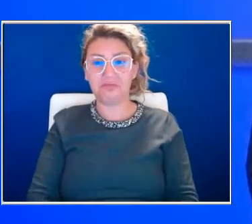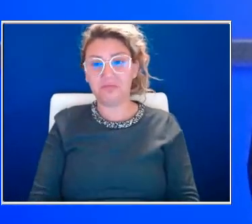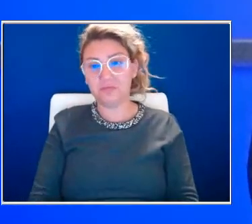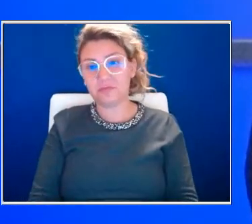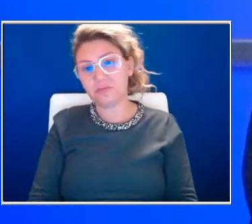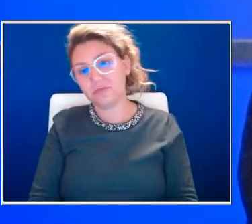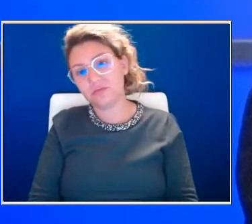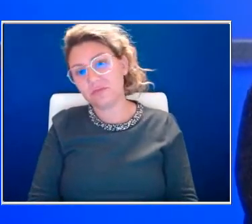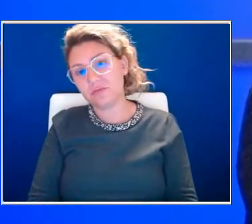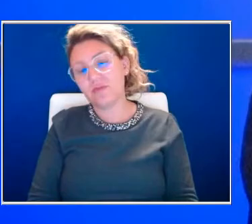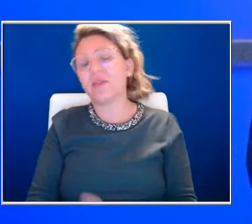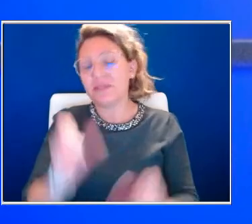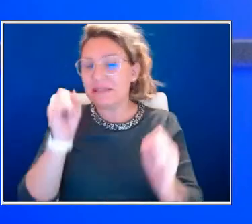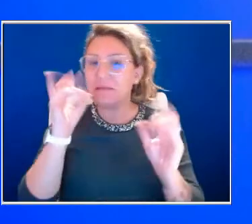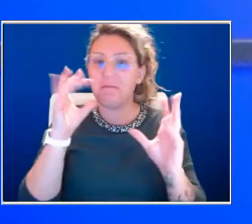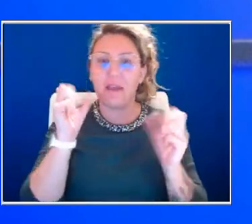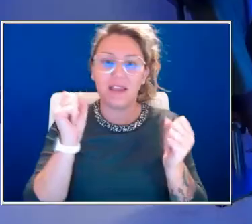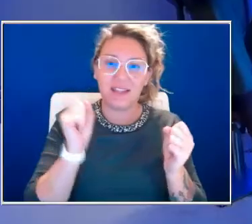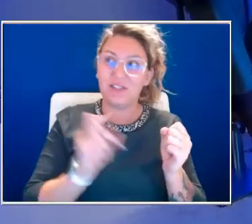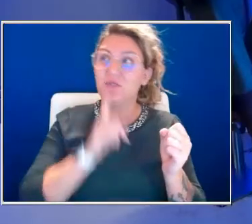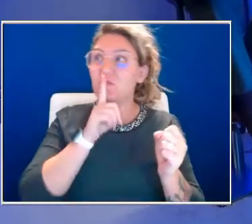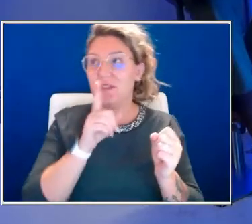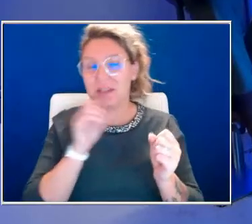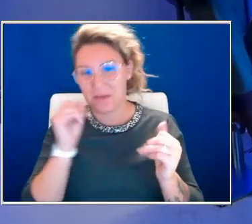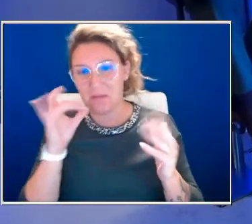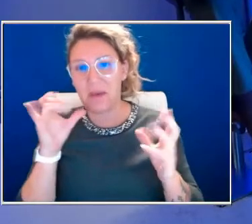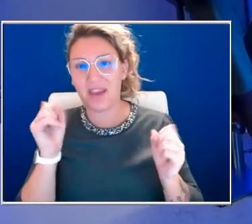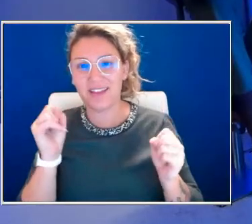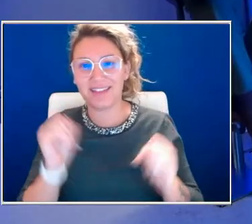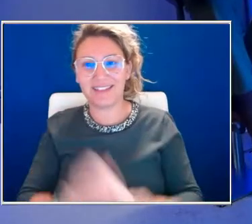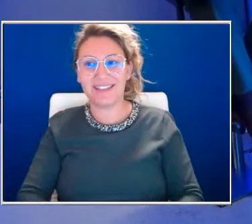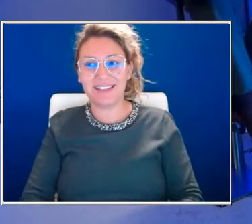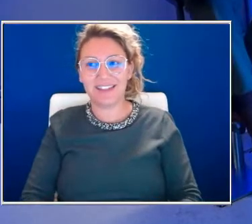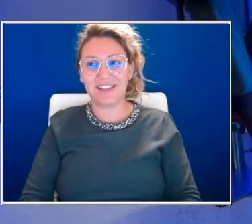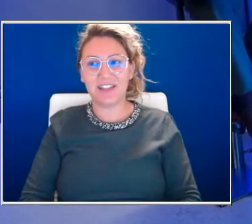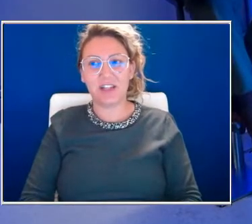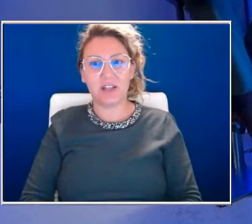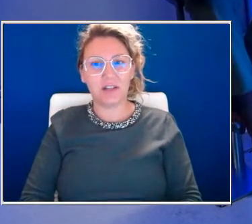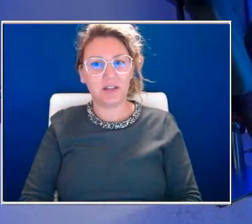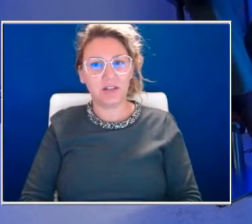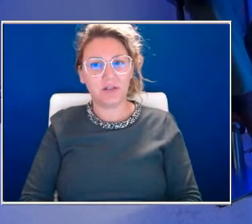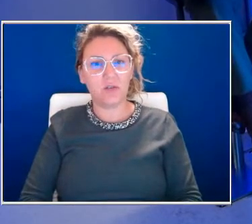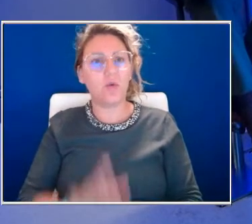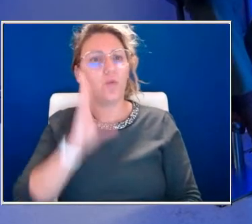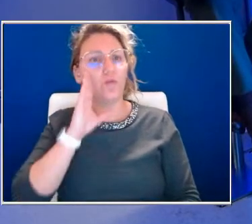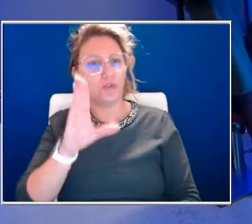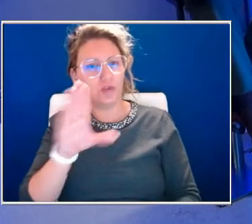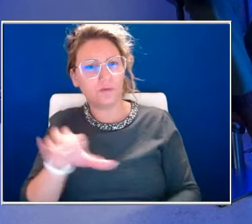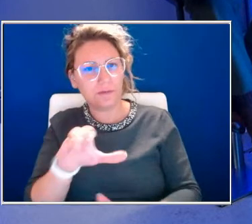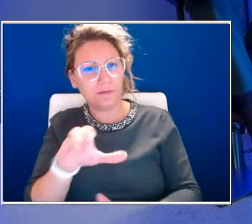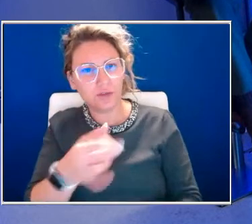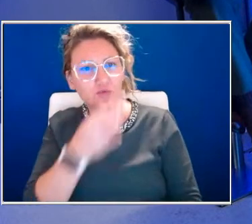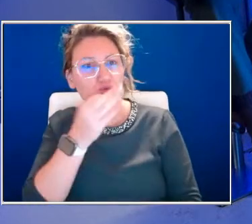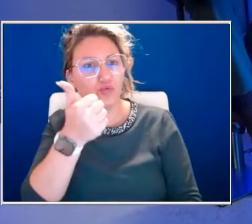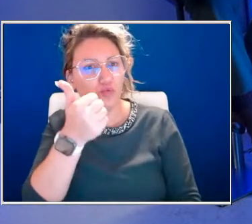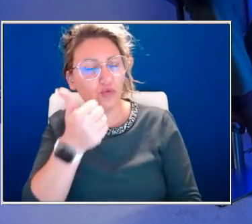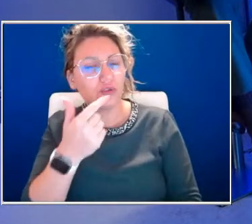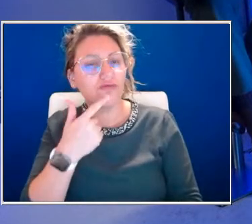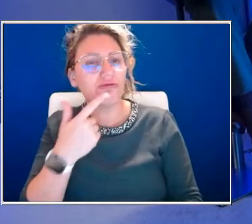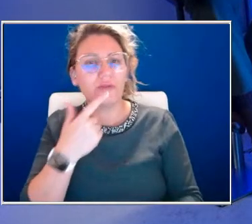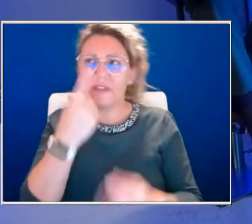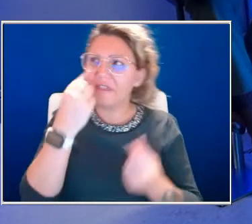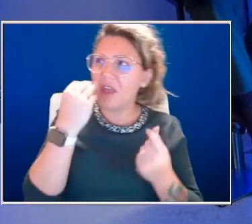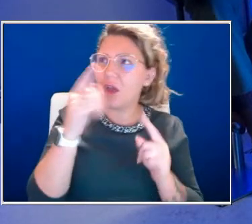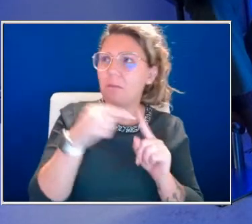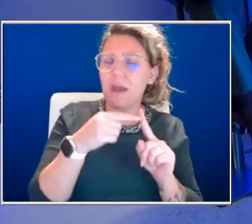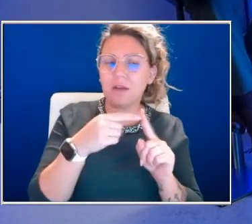It's amazing. It was truly amazing. Would you have done it sooner? Had you ever thought about doing it sooner, or was it this rupture